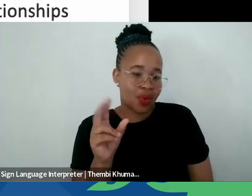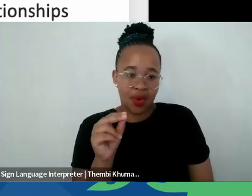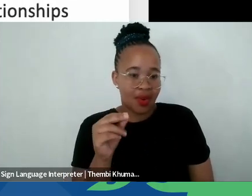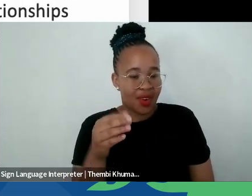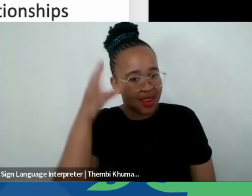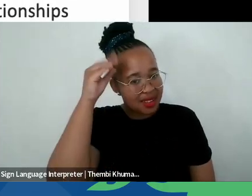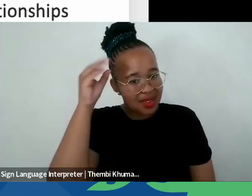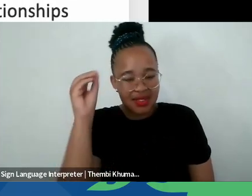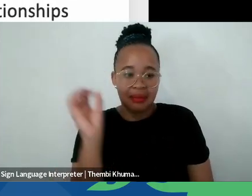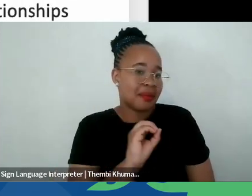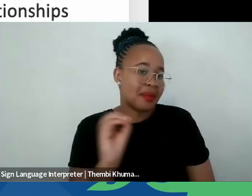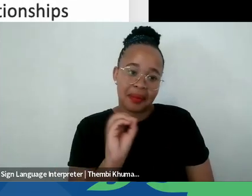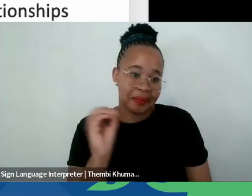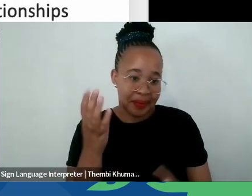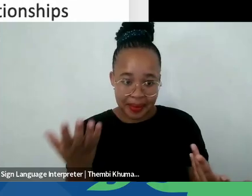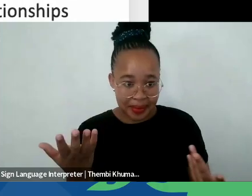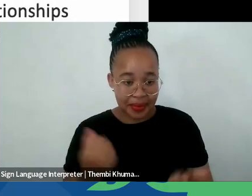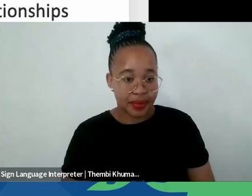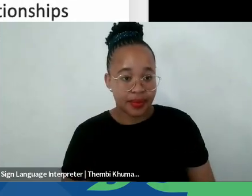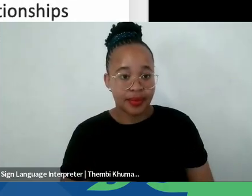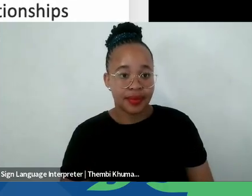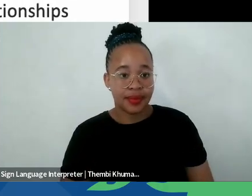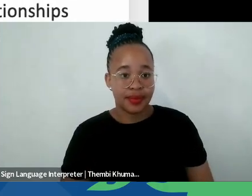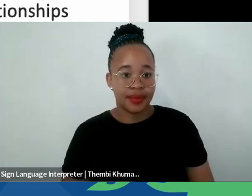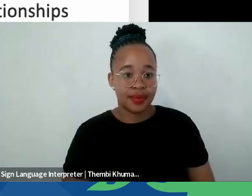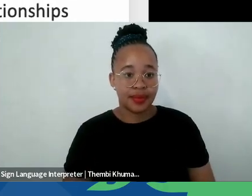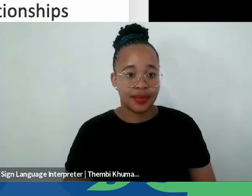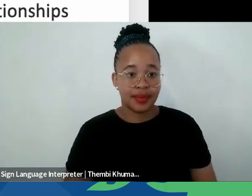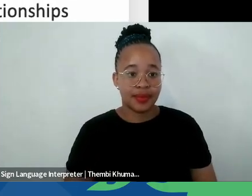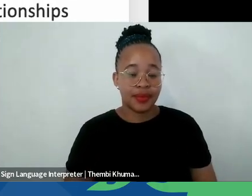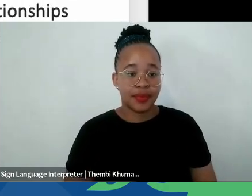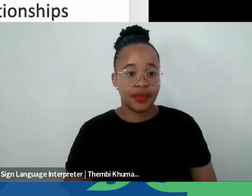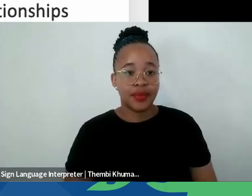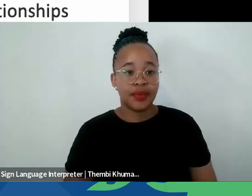knowledge. And then, of course, being from a low socioeconomic